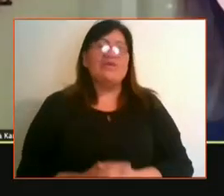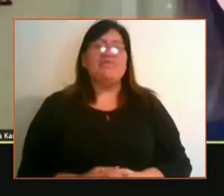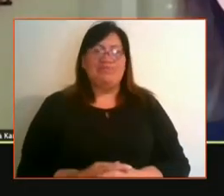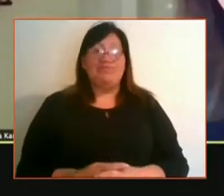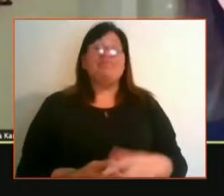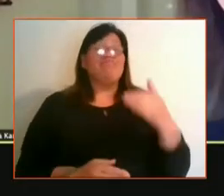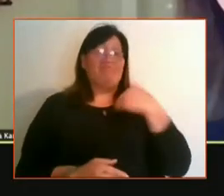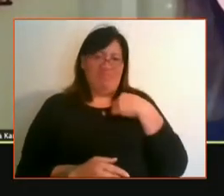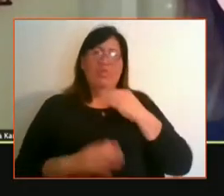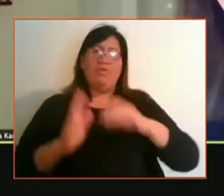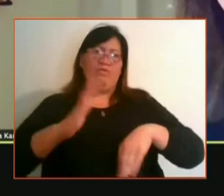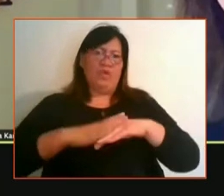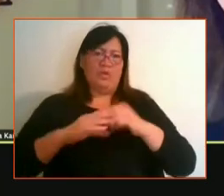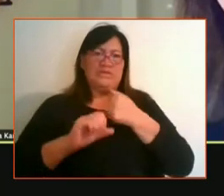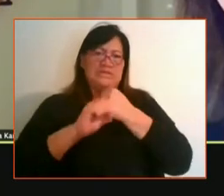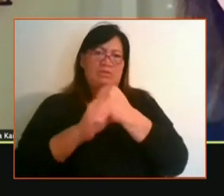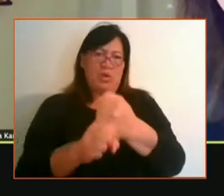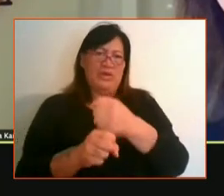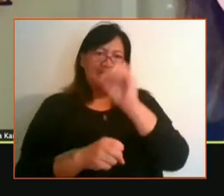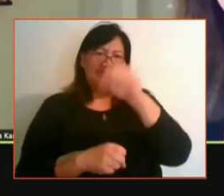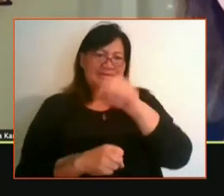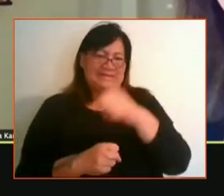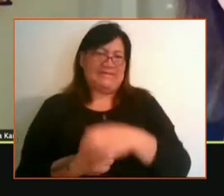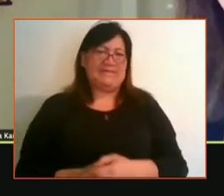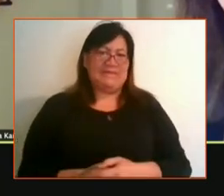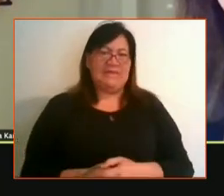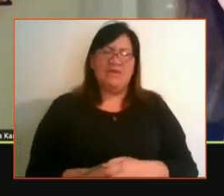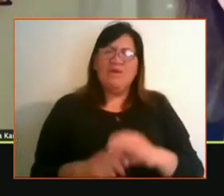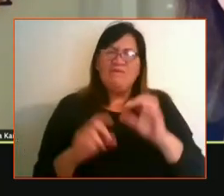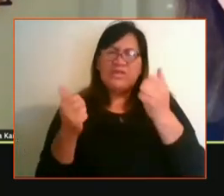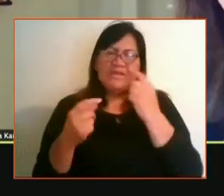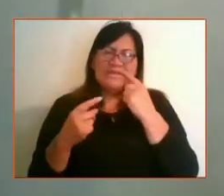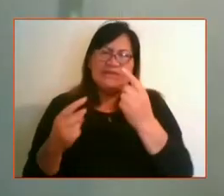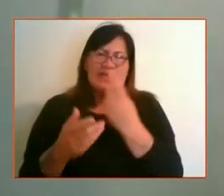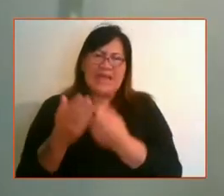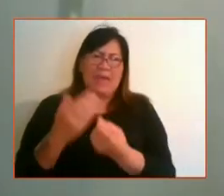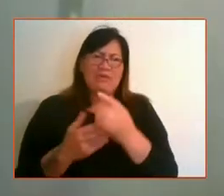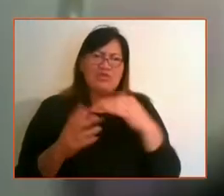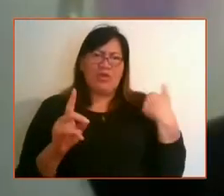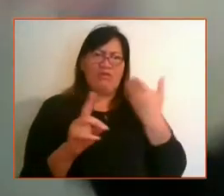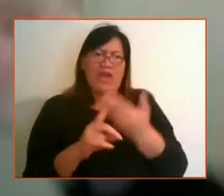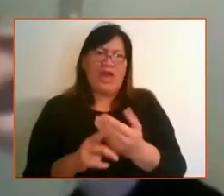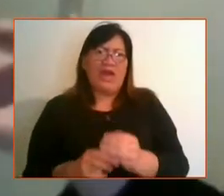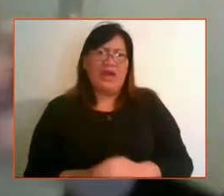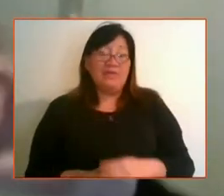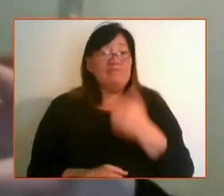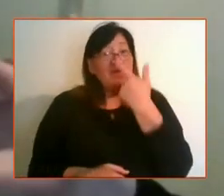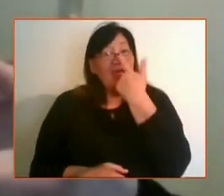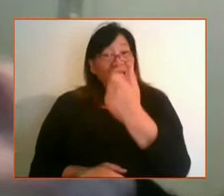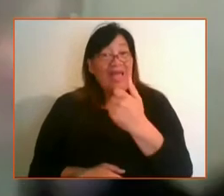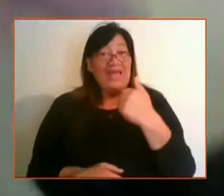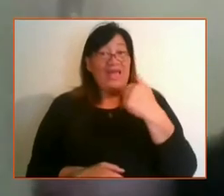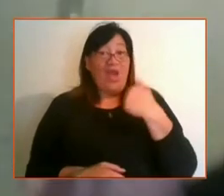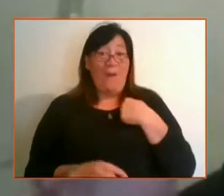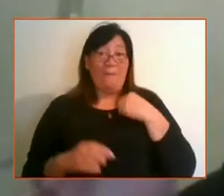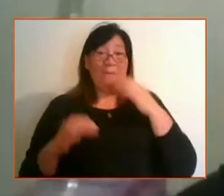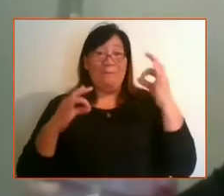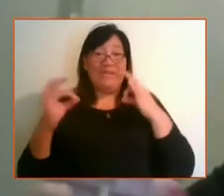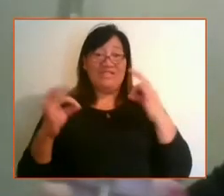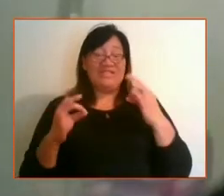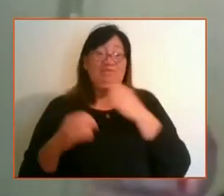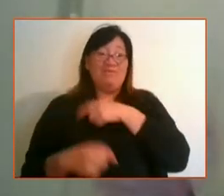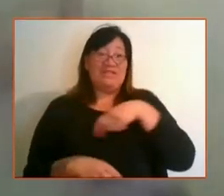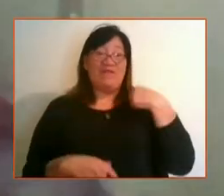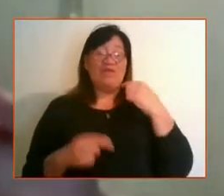that, Miriama. And we're already seeing some of it. I'm fortunate that I'm the Minister for Social Development, Minister for